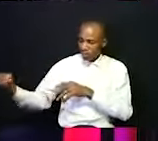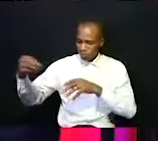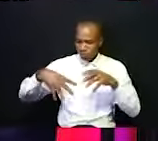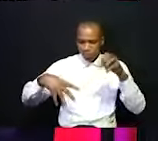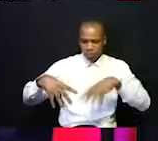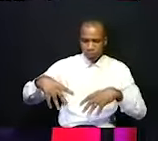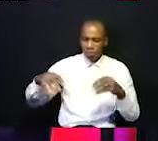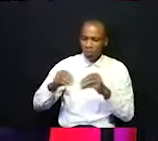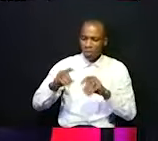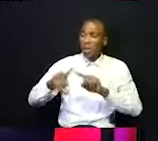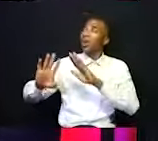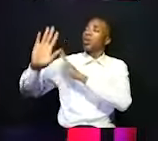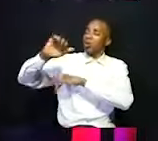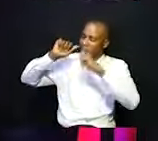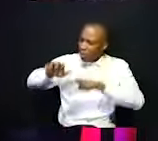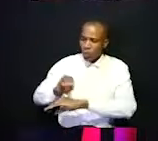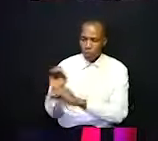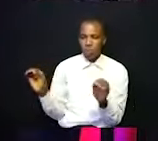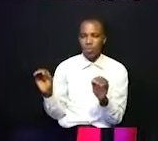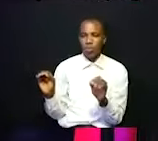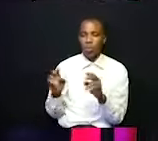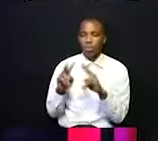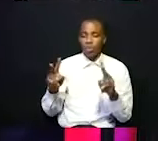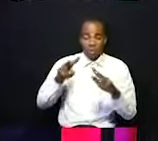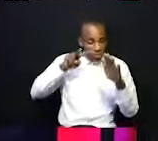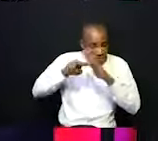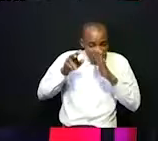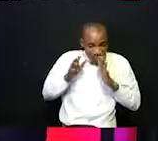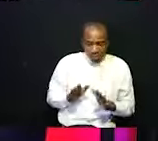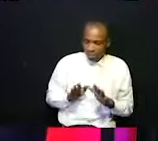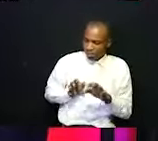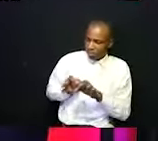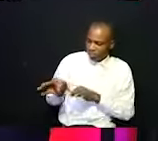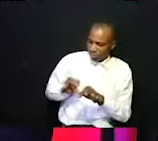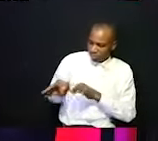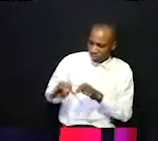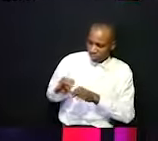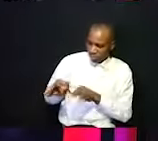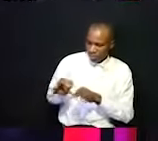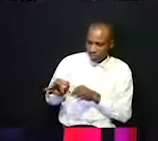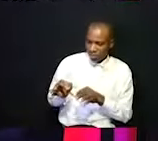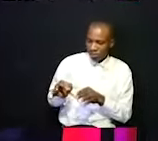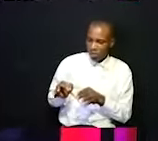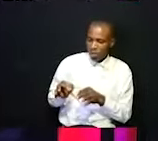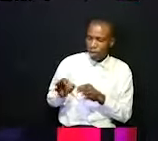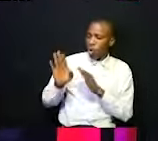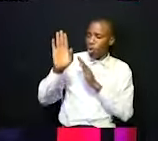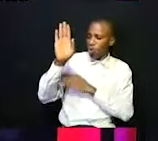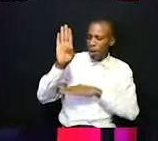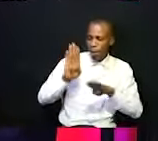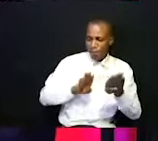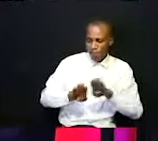wonya onyankopon sem hyira no eso. And so Malachi the prophet explains that God was acting as a witness